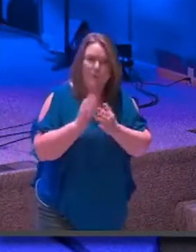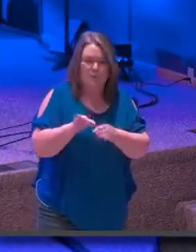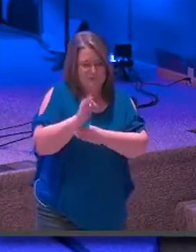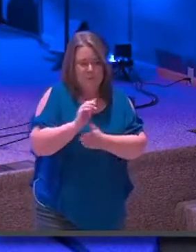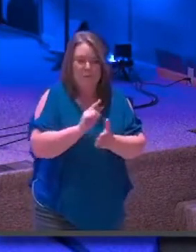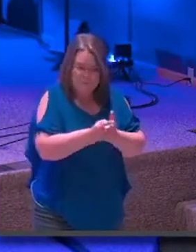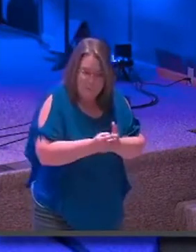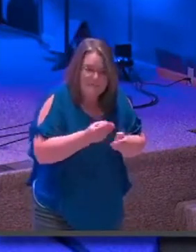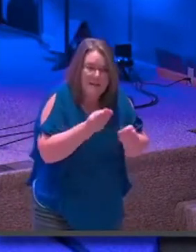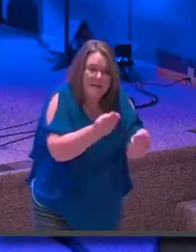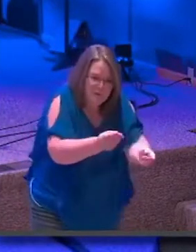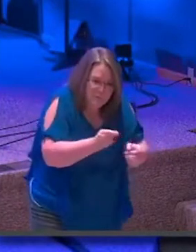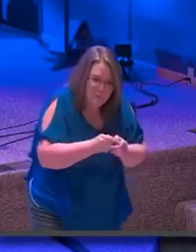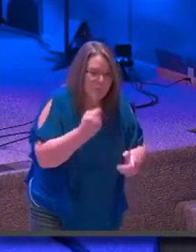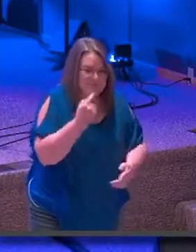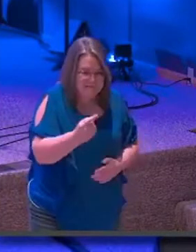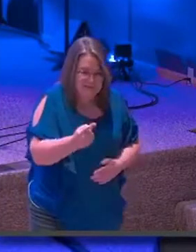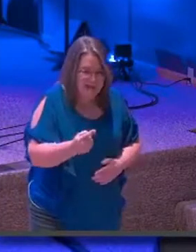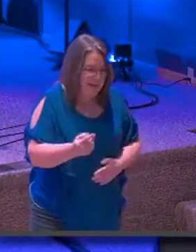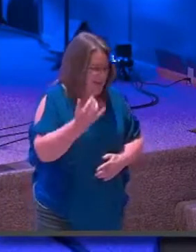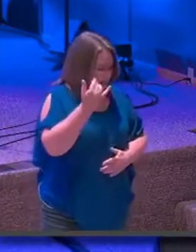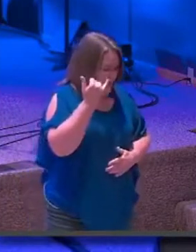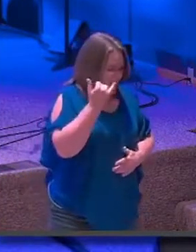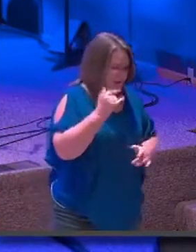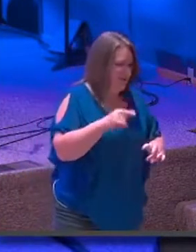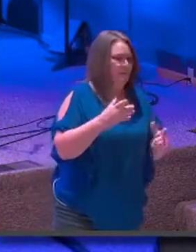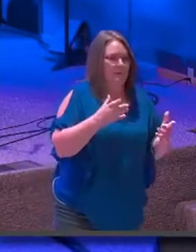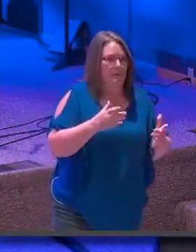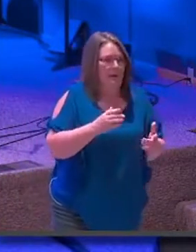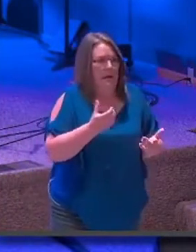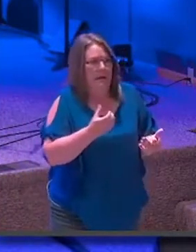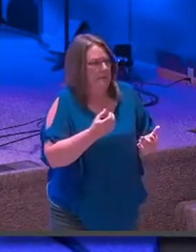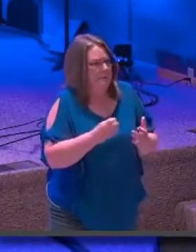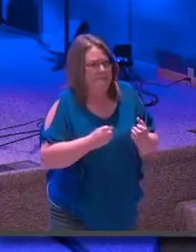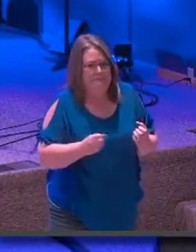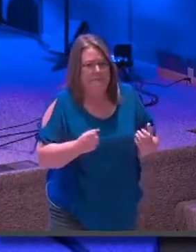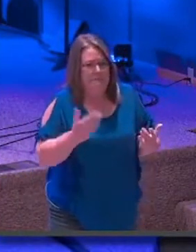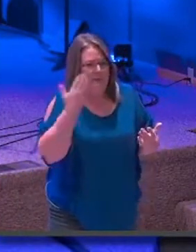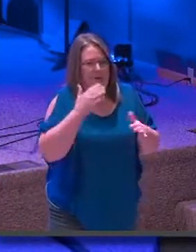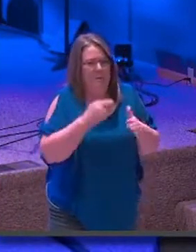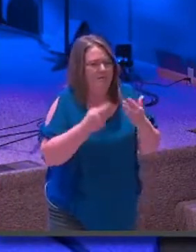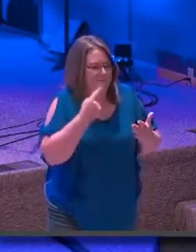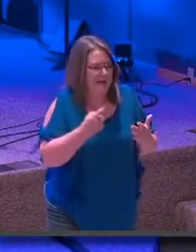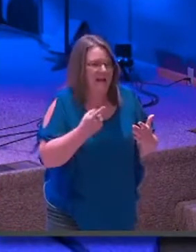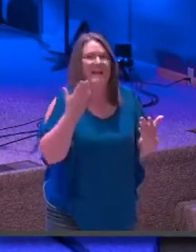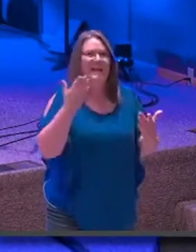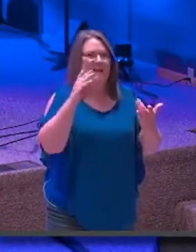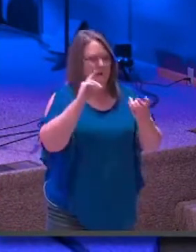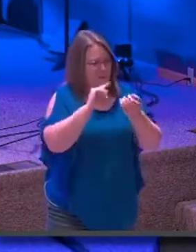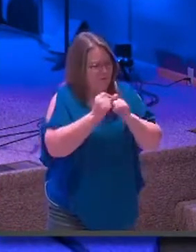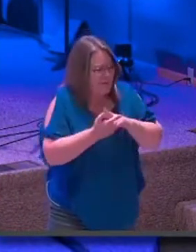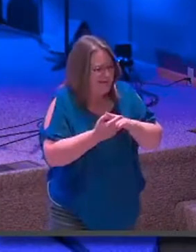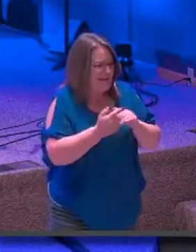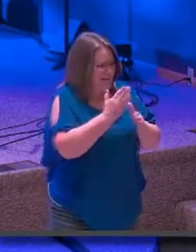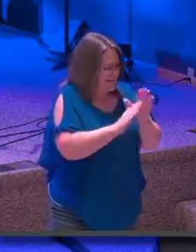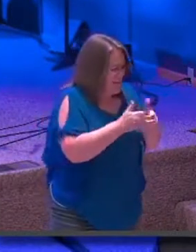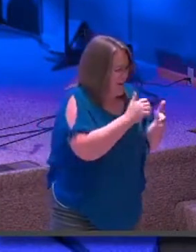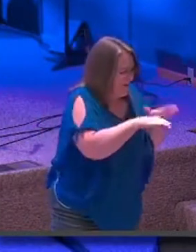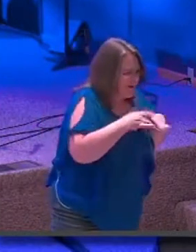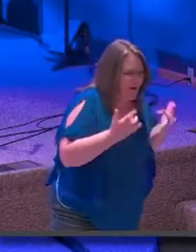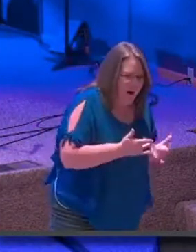give you the words to say. And even if it comes out like, he will translate that somehow to their hearts and be like,